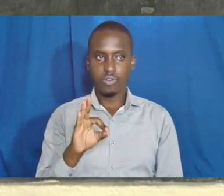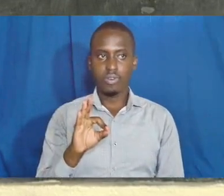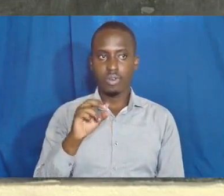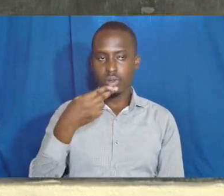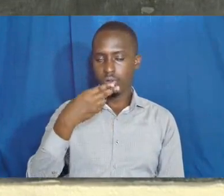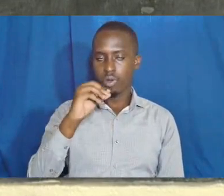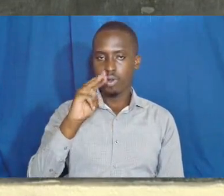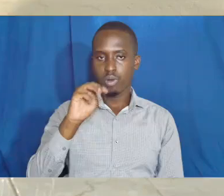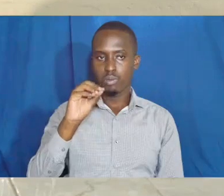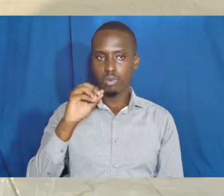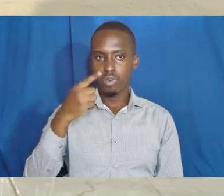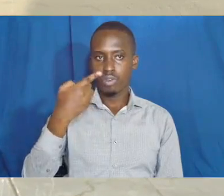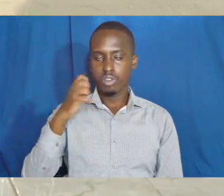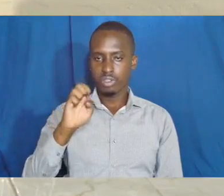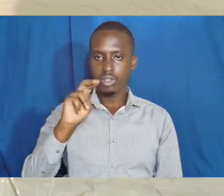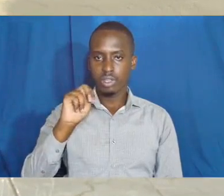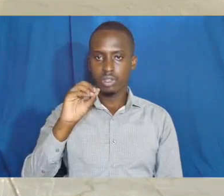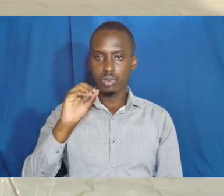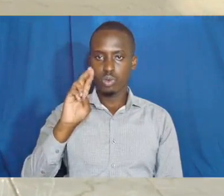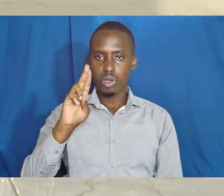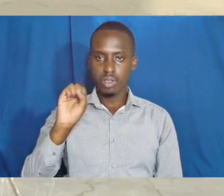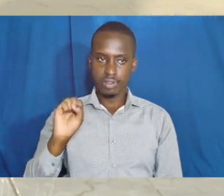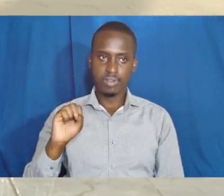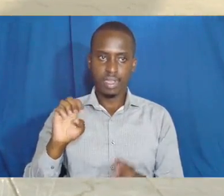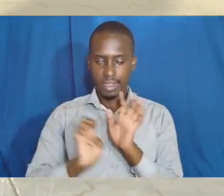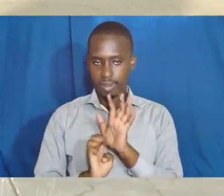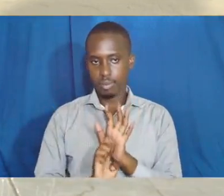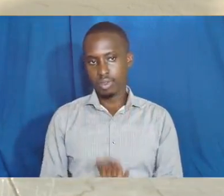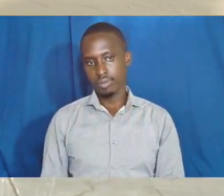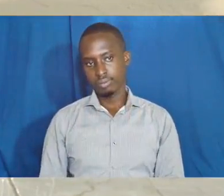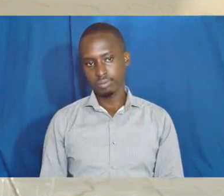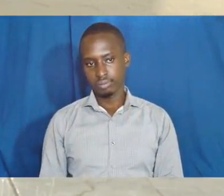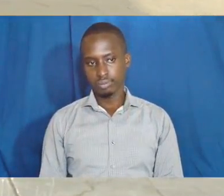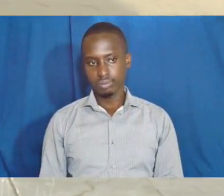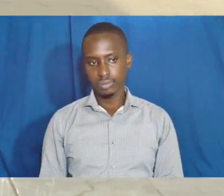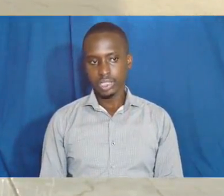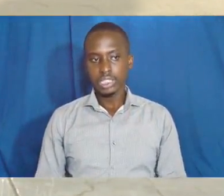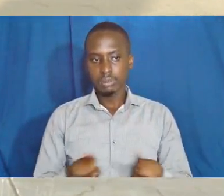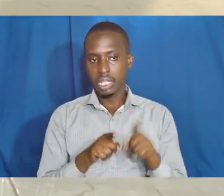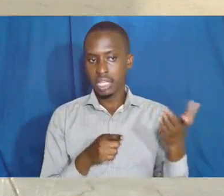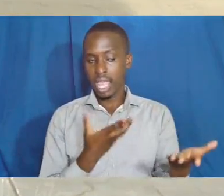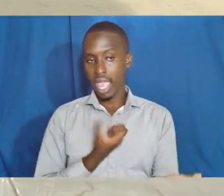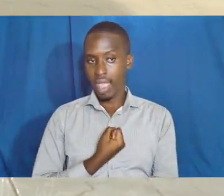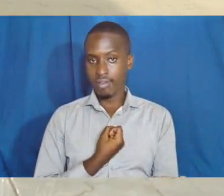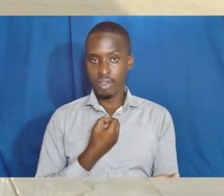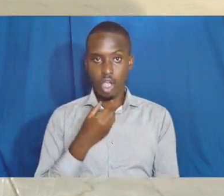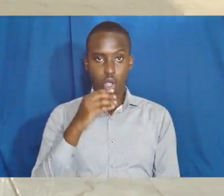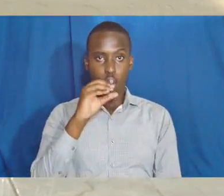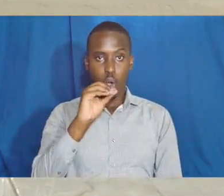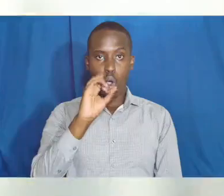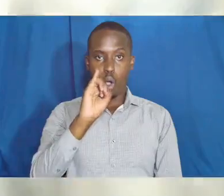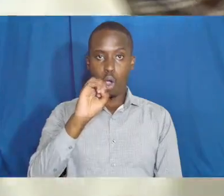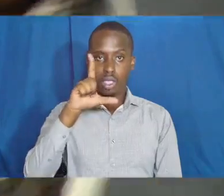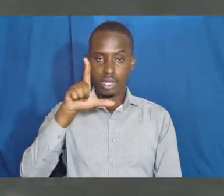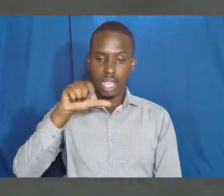mixtures. Now let's look at the examples. Let's have some of the examples. Here I have oil. This is cooking